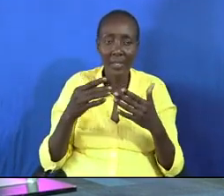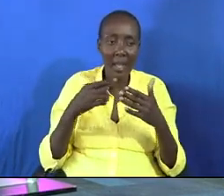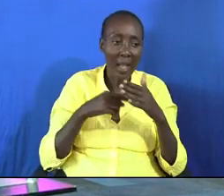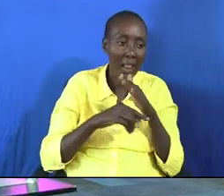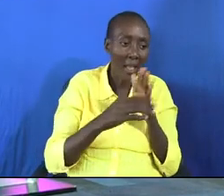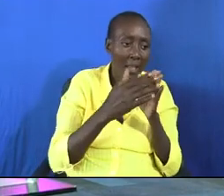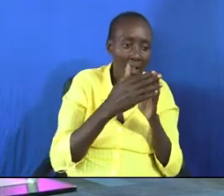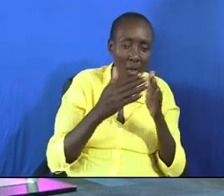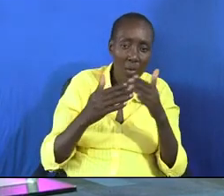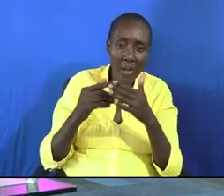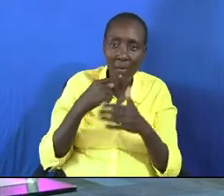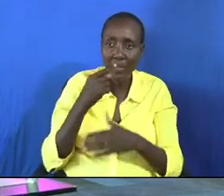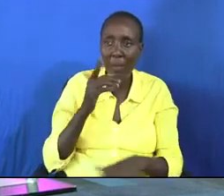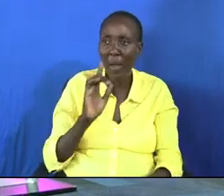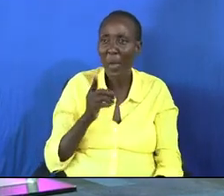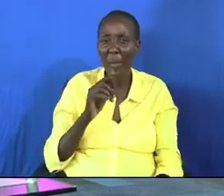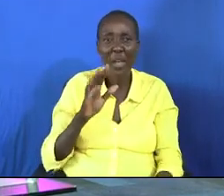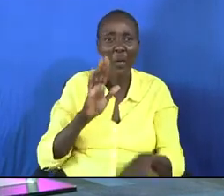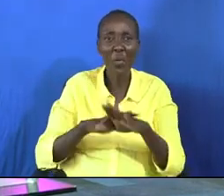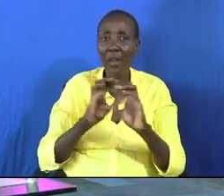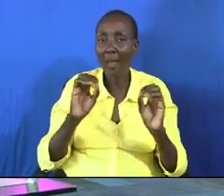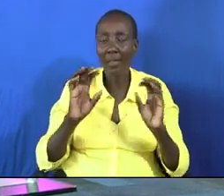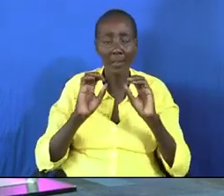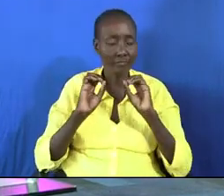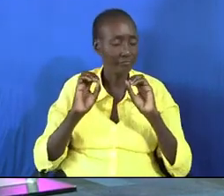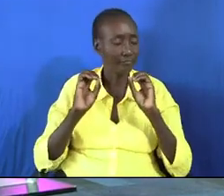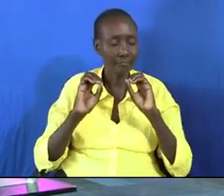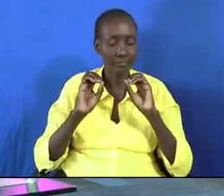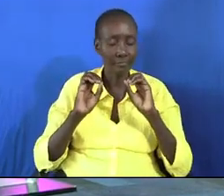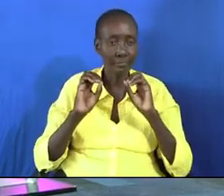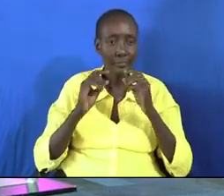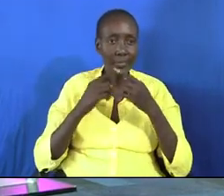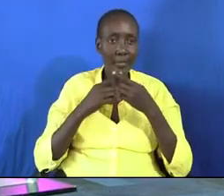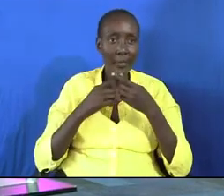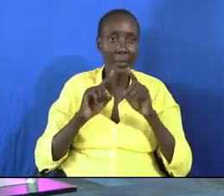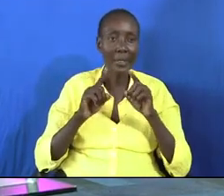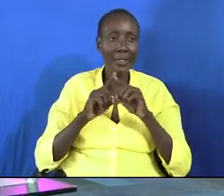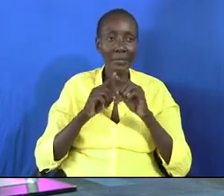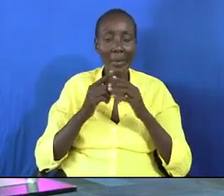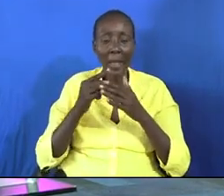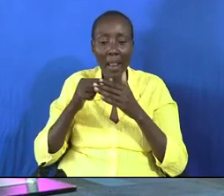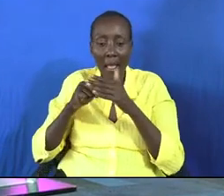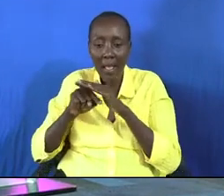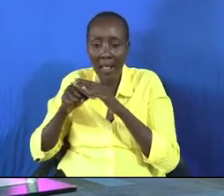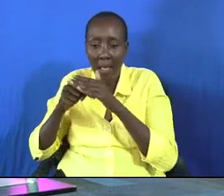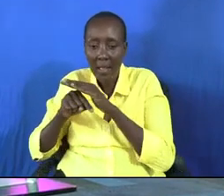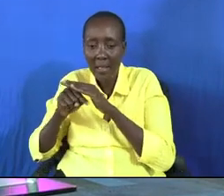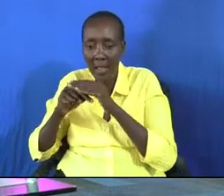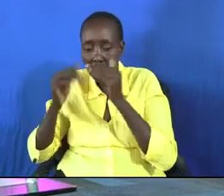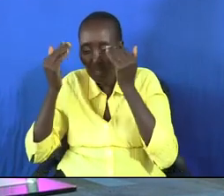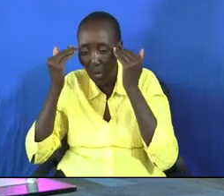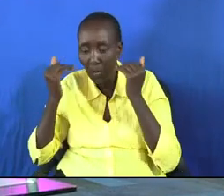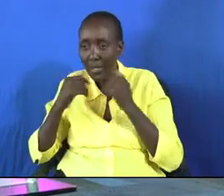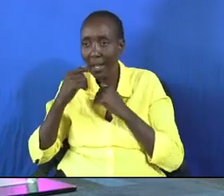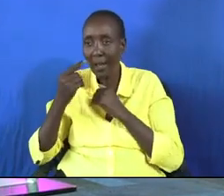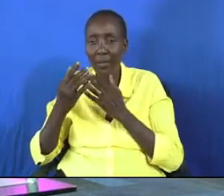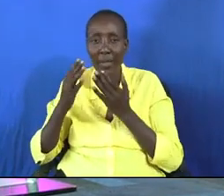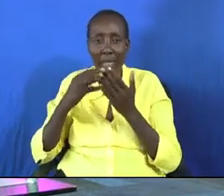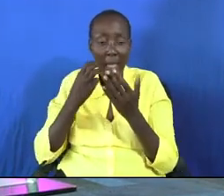say, Nyakio is not good. No, he goes with evidence like we go to court with evidence. And